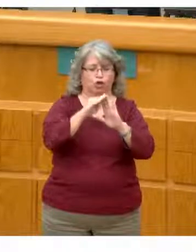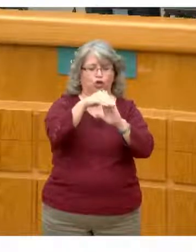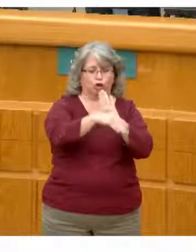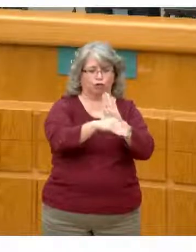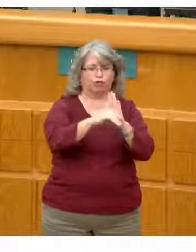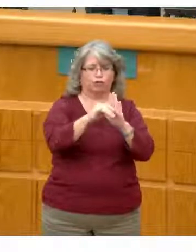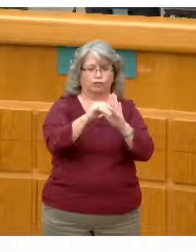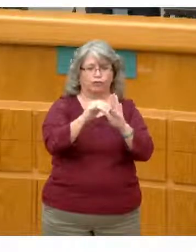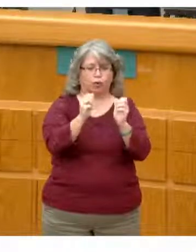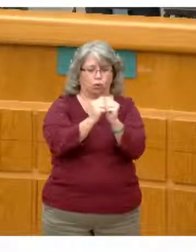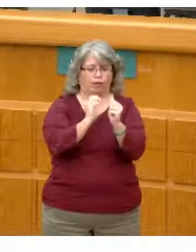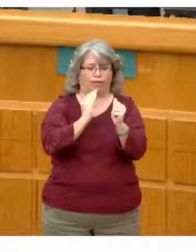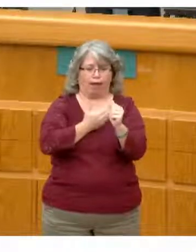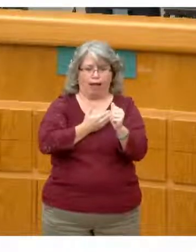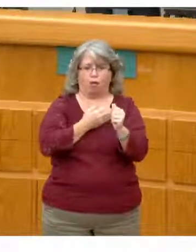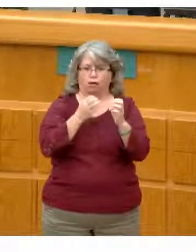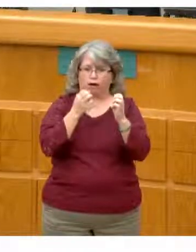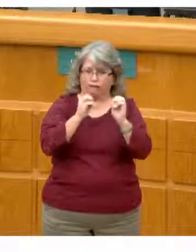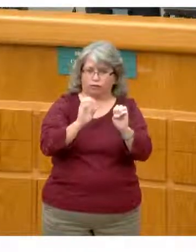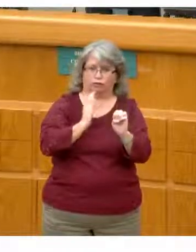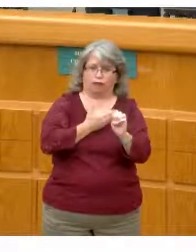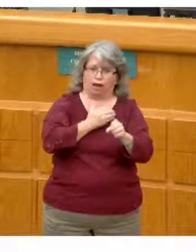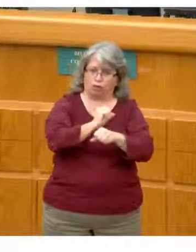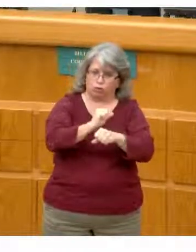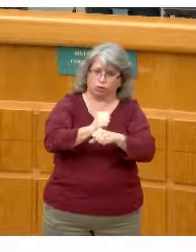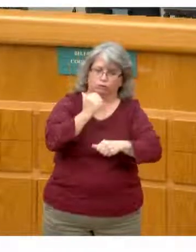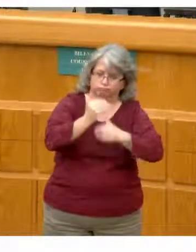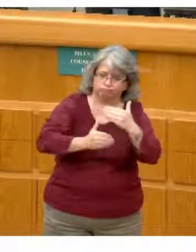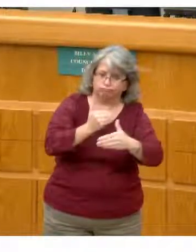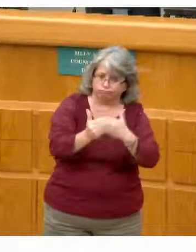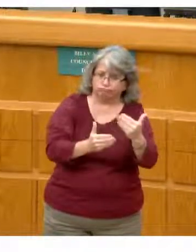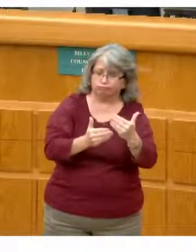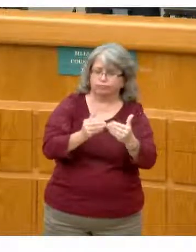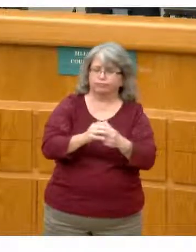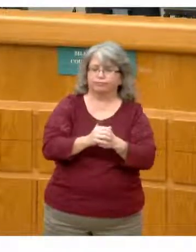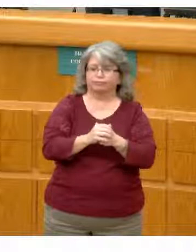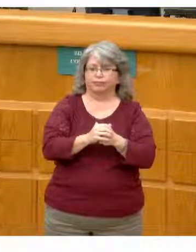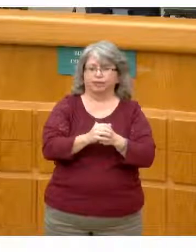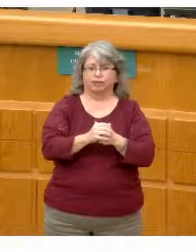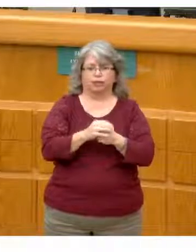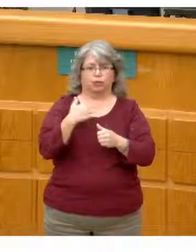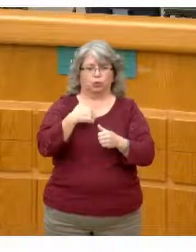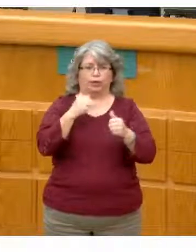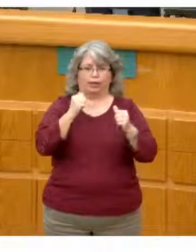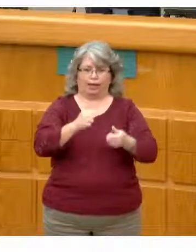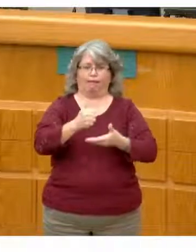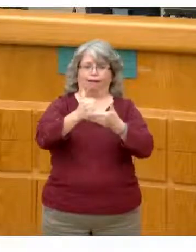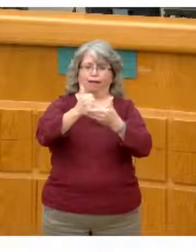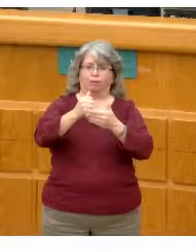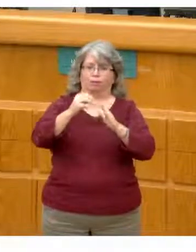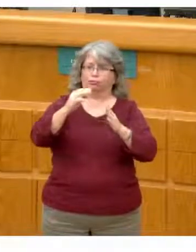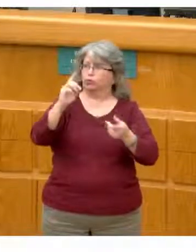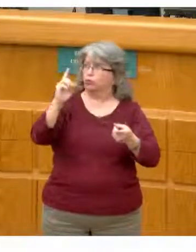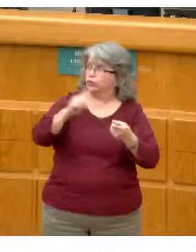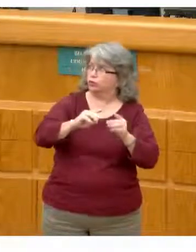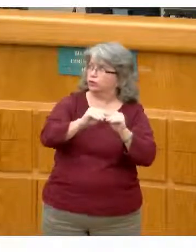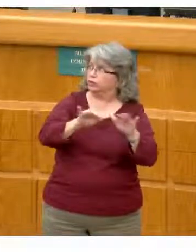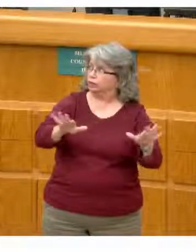the outcome of these COVID surges. So cases are dropping faster than we predicted, and that's